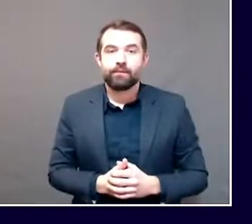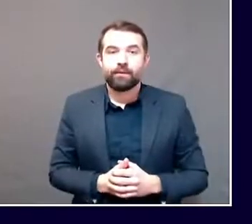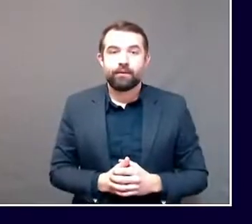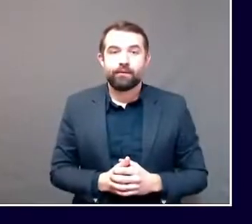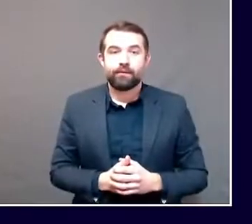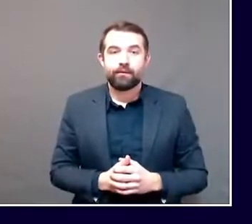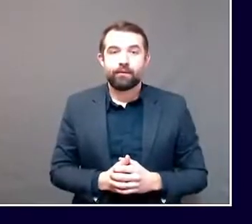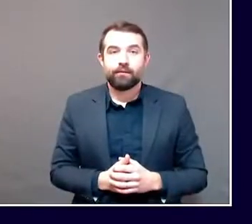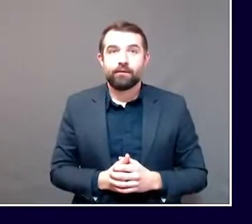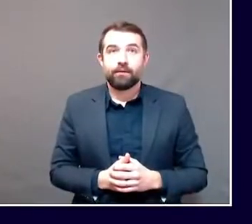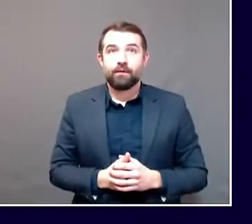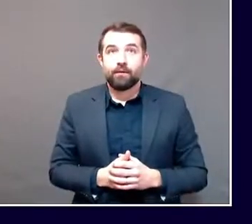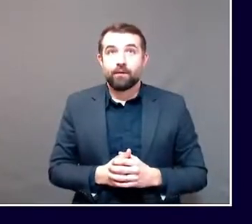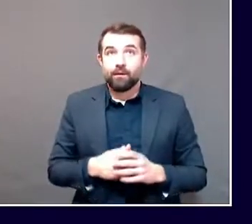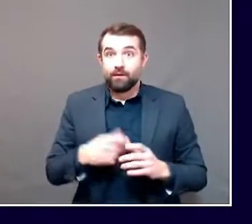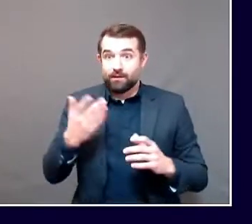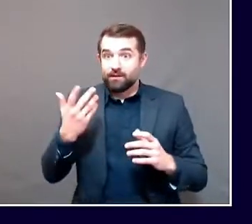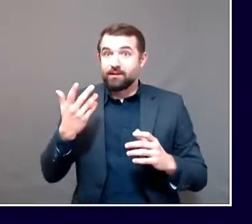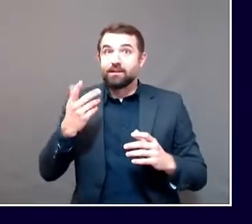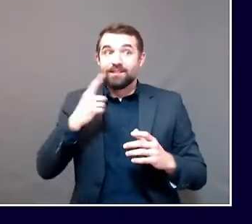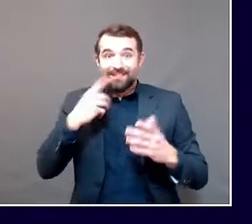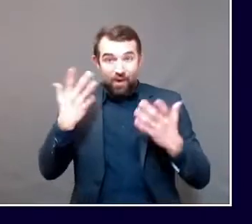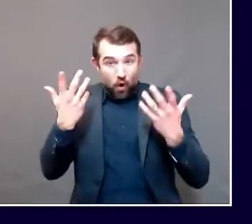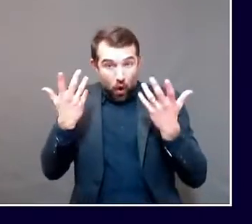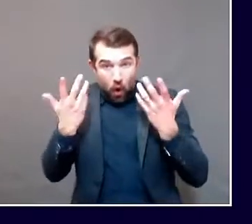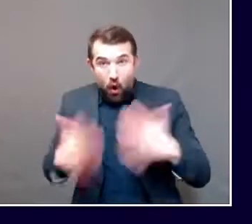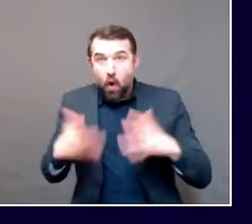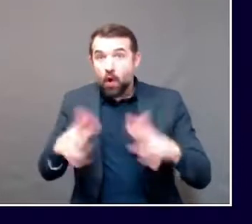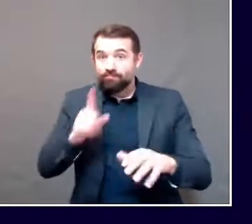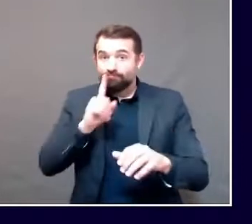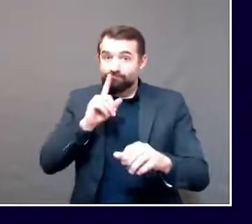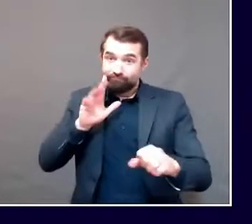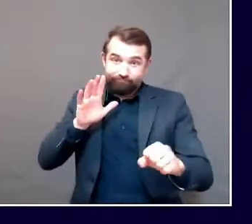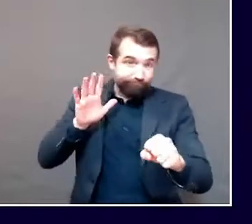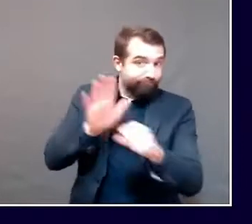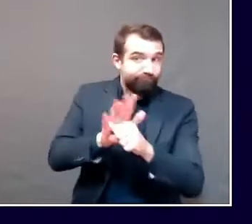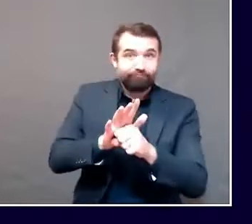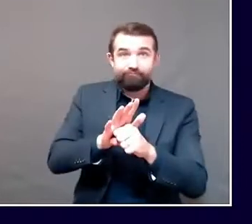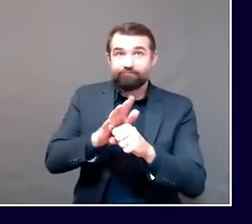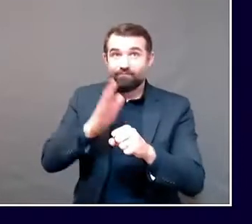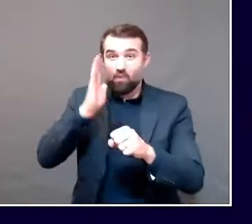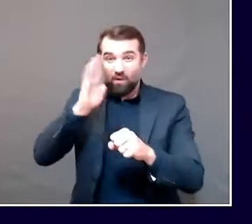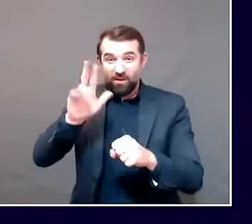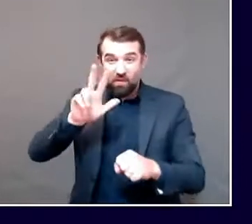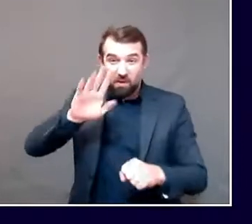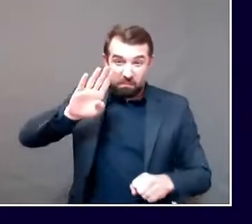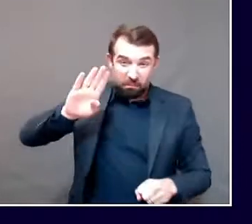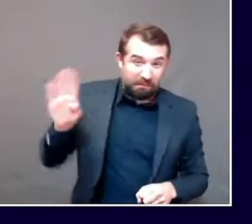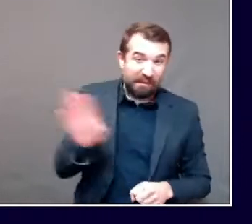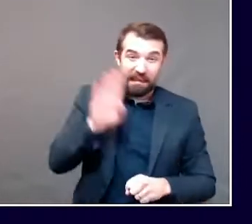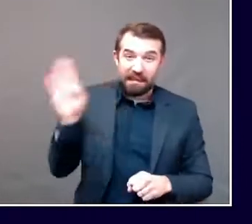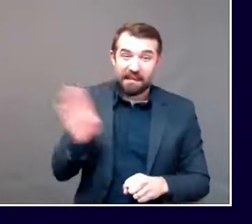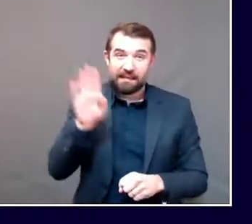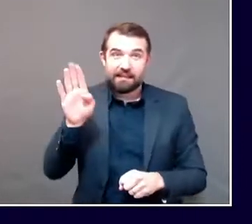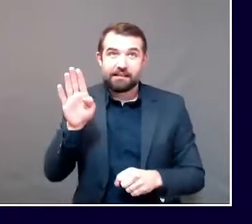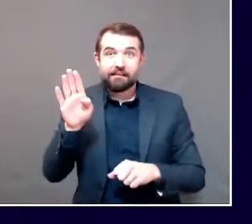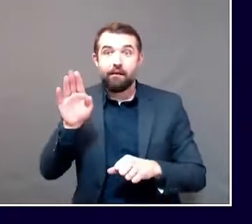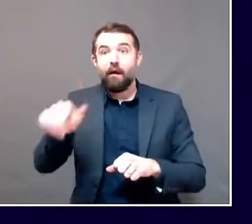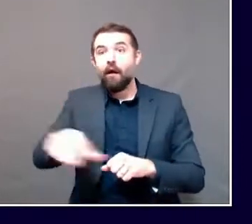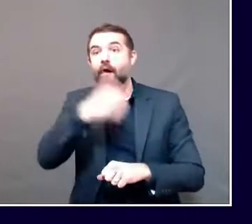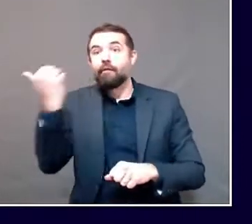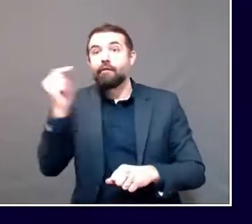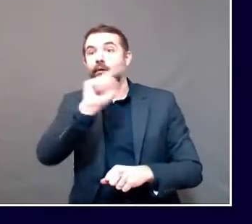deliver across the globe, more than any other candidate vaccine to date. This vaccine in particular has